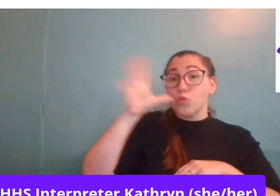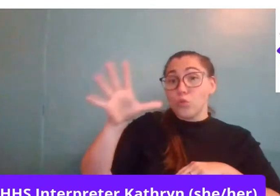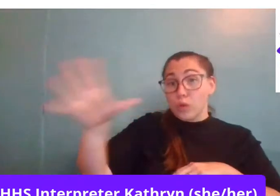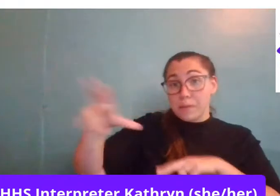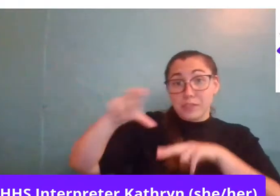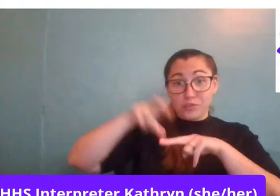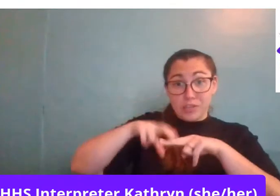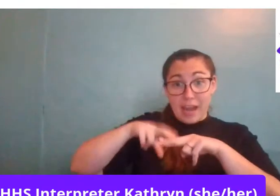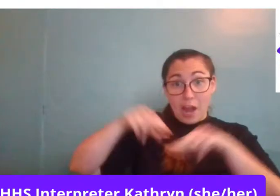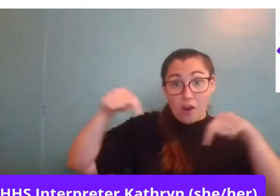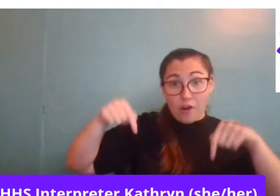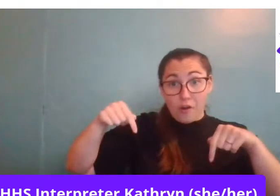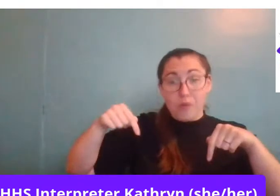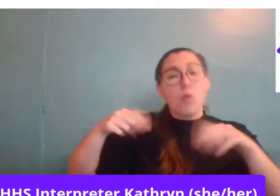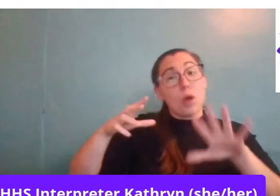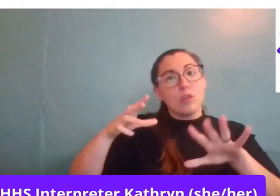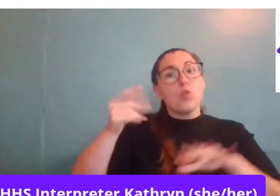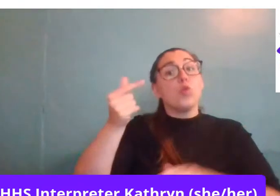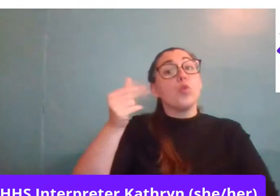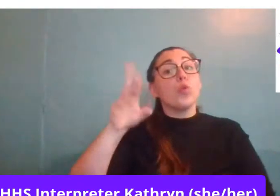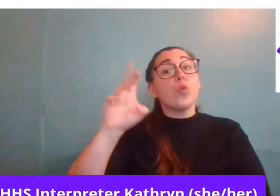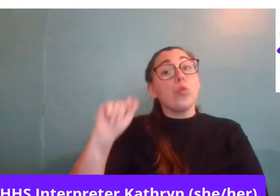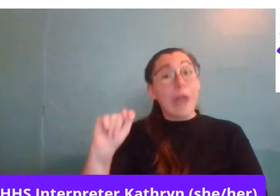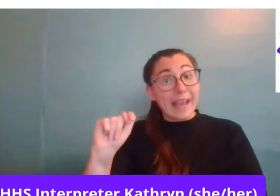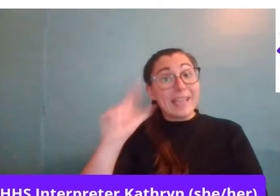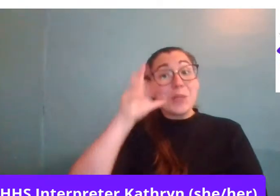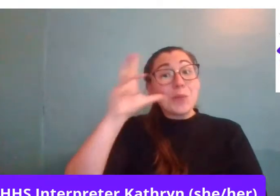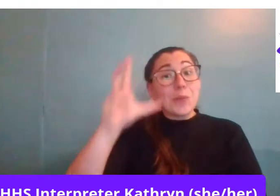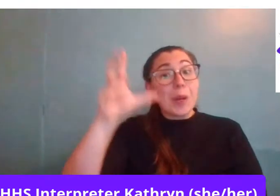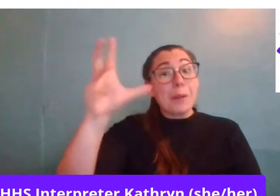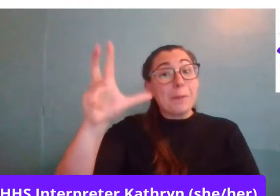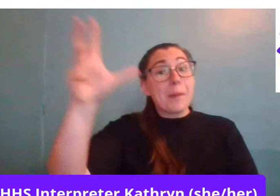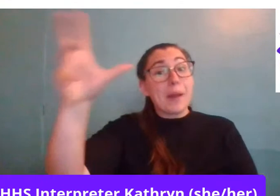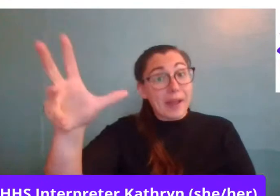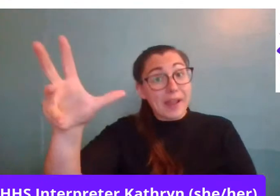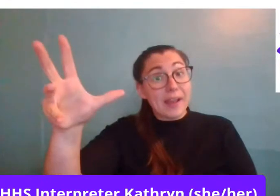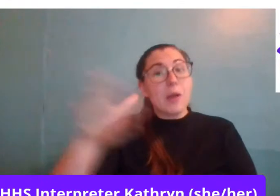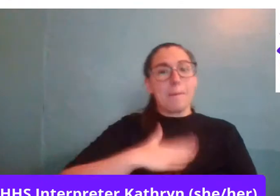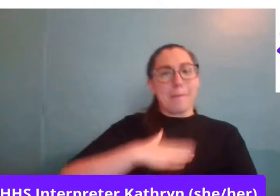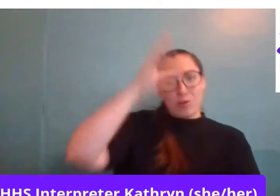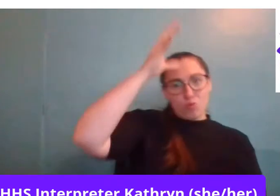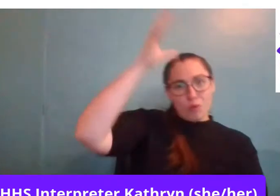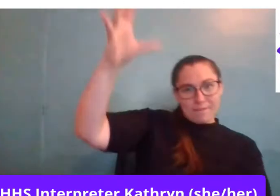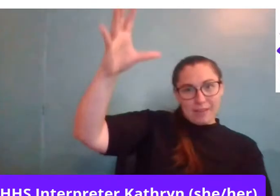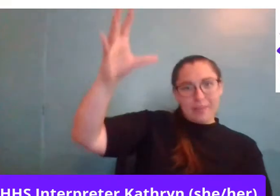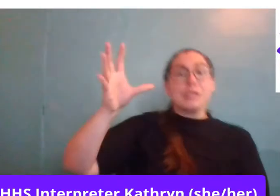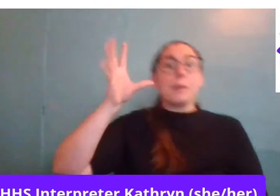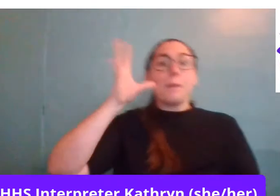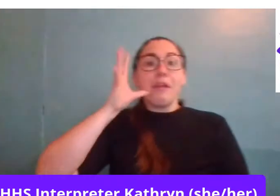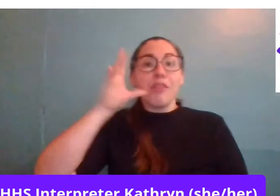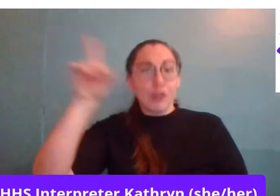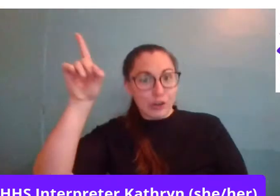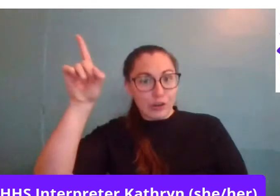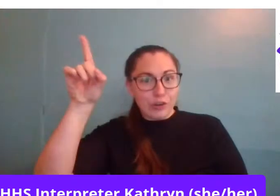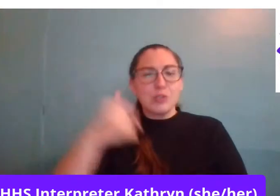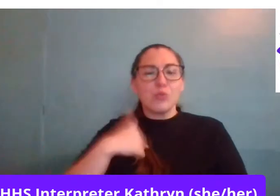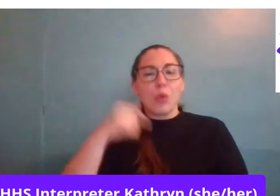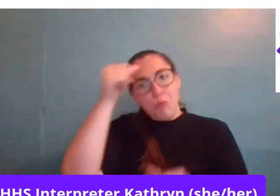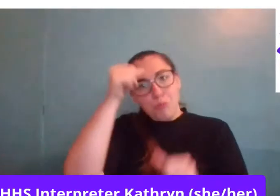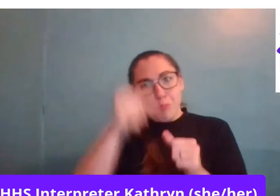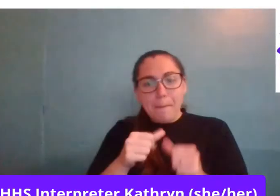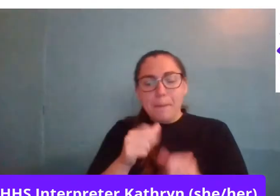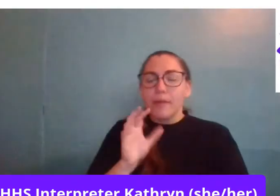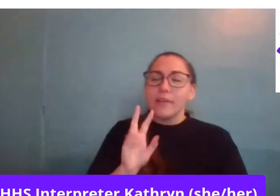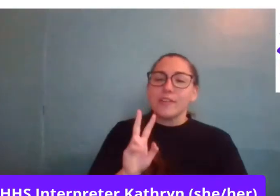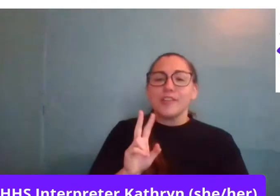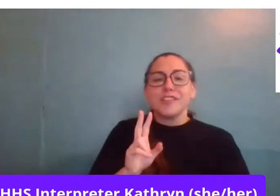sitting. Well, actually, it was my great grandmother's, my grandfather's mother. Then my grandmother. You know, I can just remember her. You're just resting